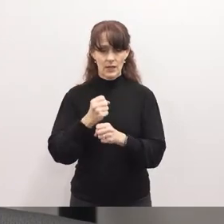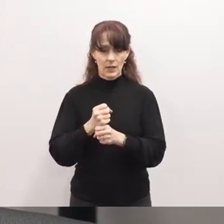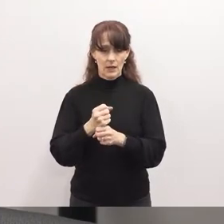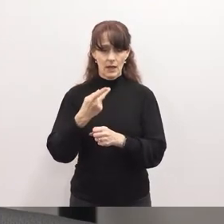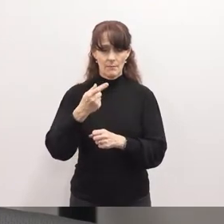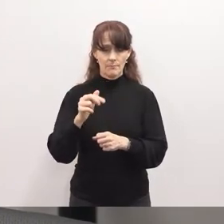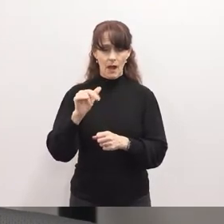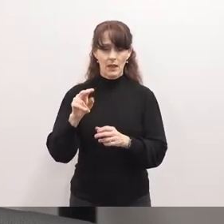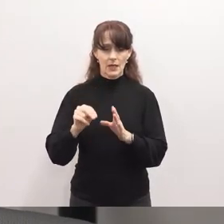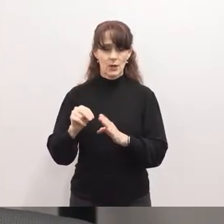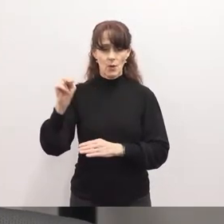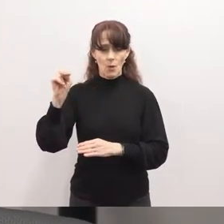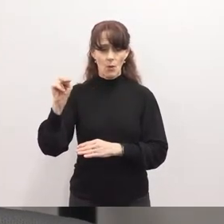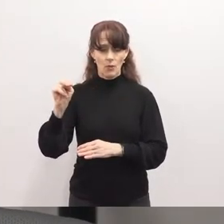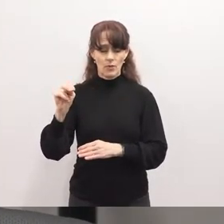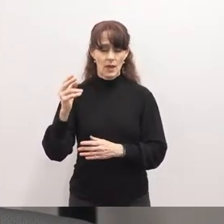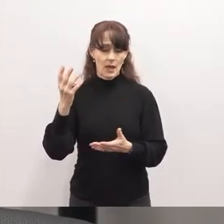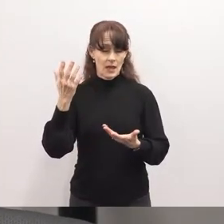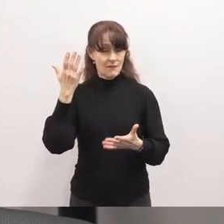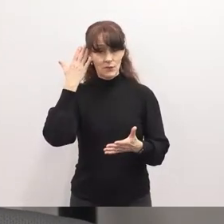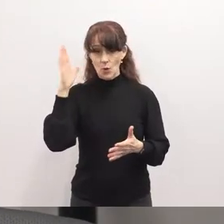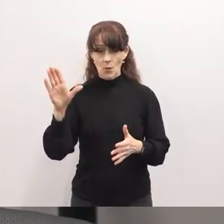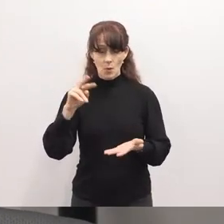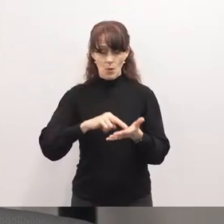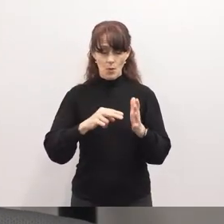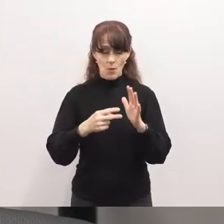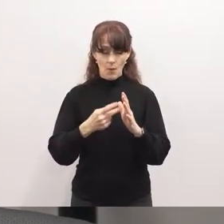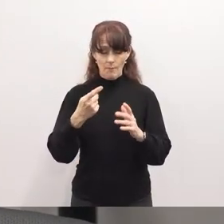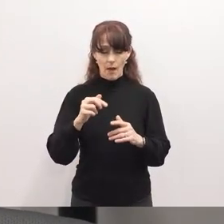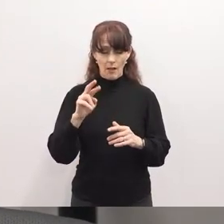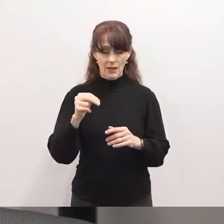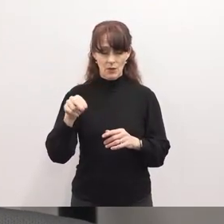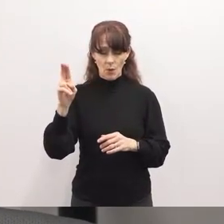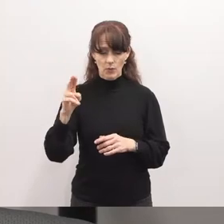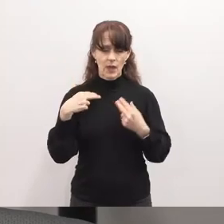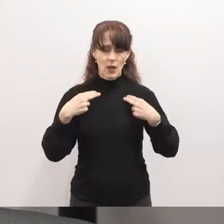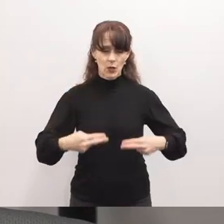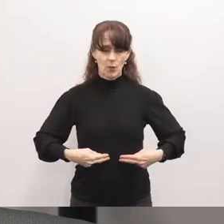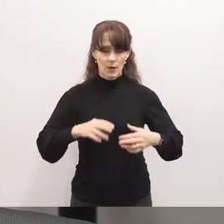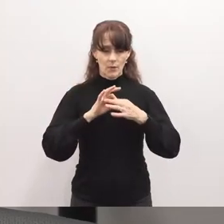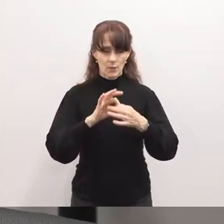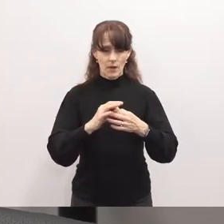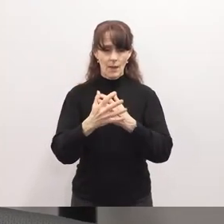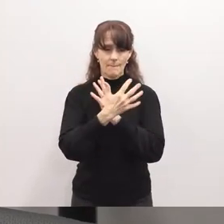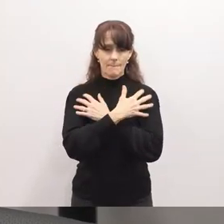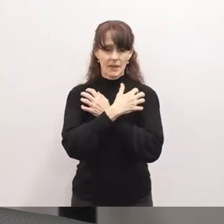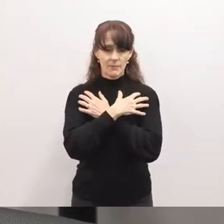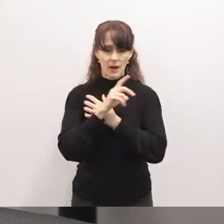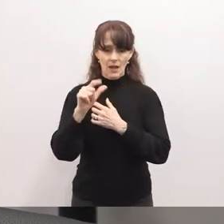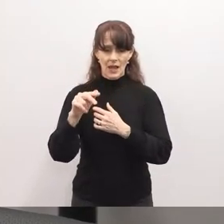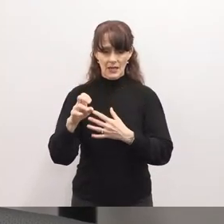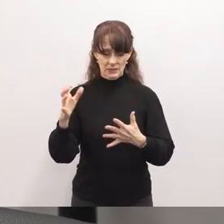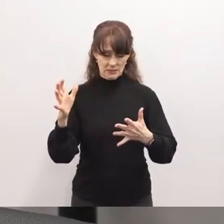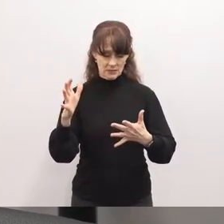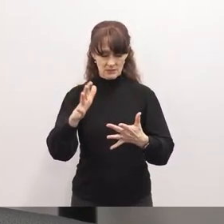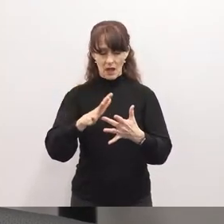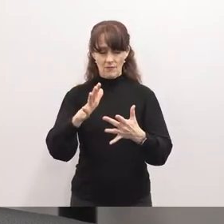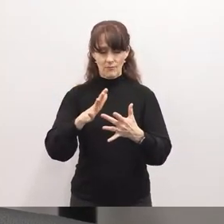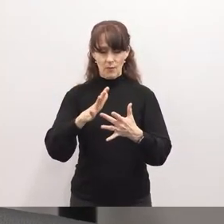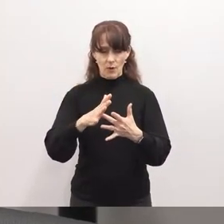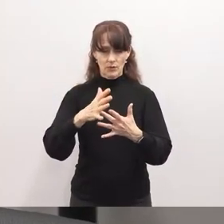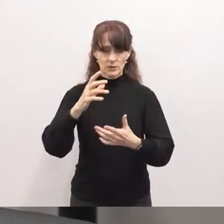program. For those who have not heard of Poly North, it is our Humans Relation Camp in Big Bear Lake, where sophomores are able to connect with each other through the